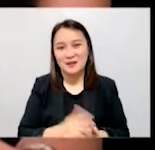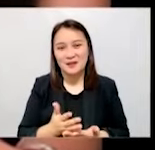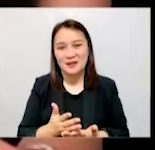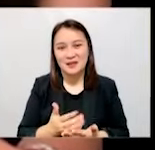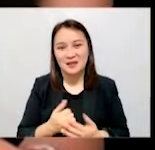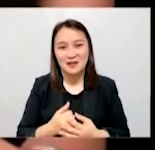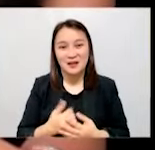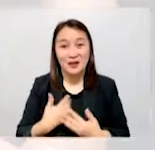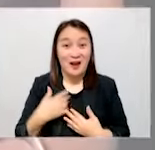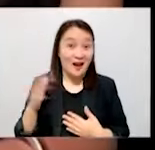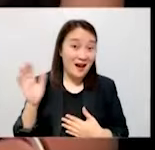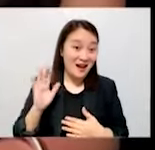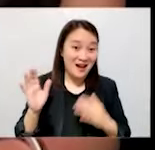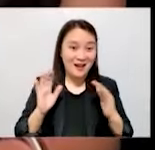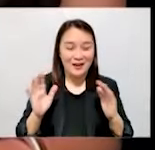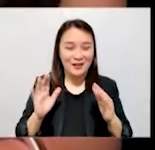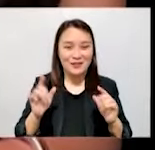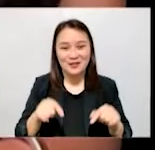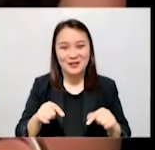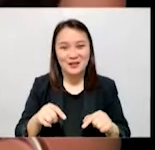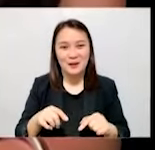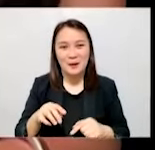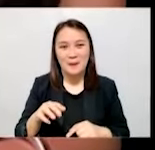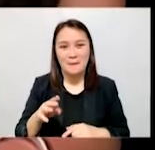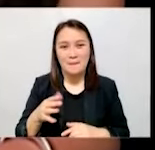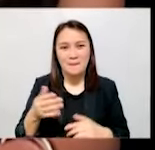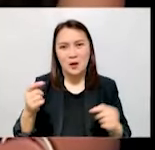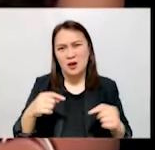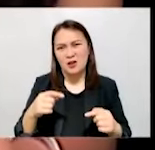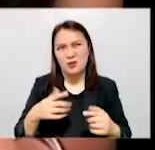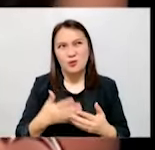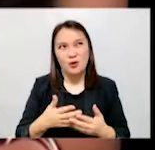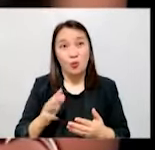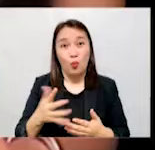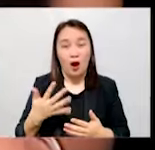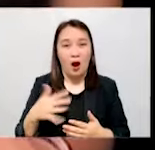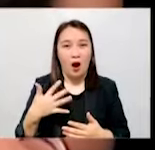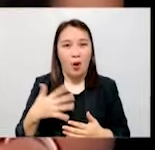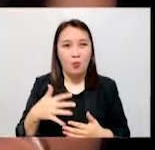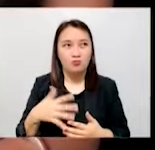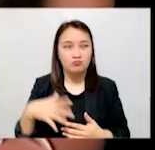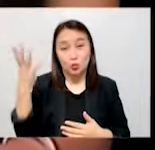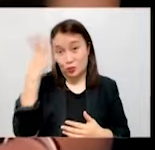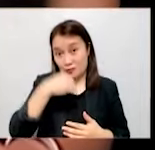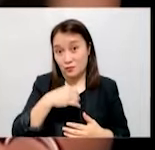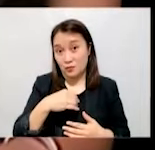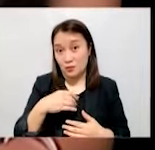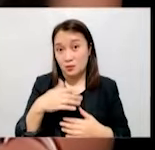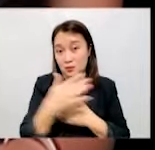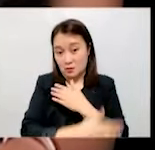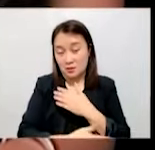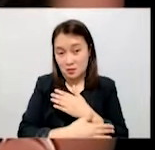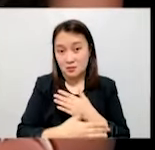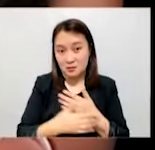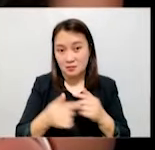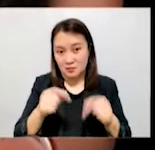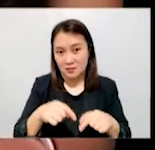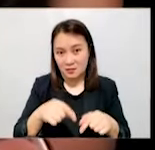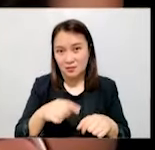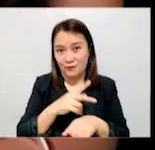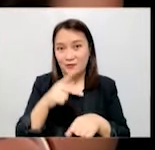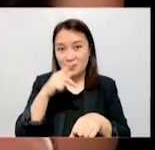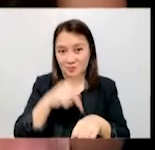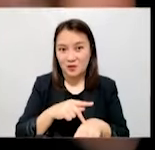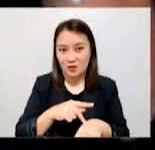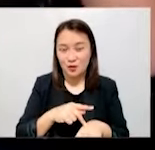from the Philippines. So, of course, really intimidating because it's like one of the most beautiful countries and people ever. And I hope I do a good job. But it's really